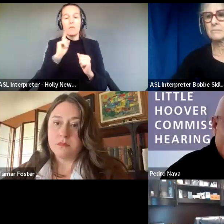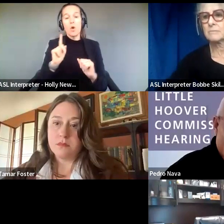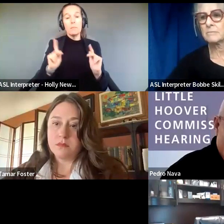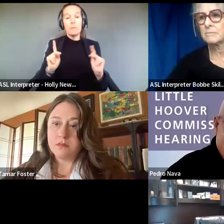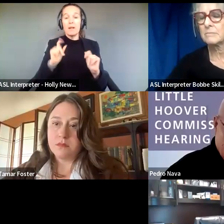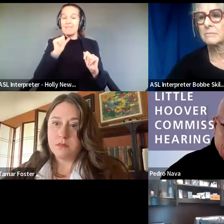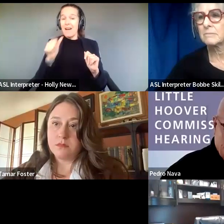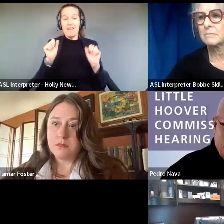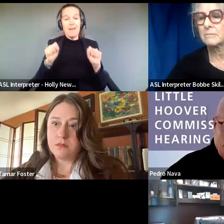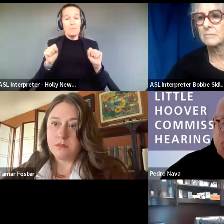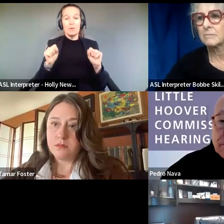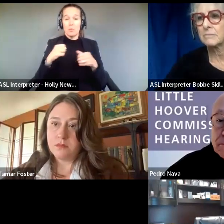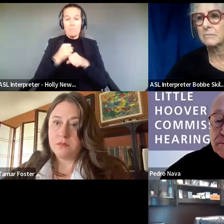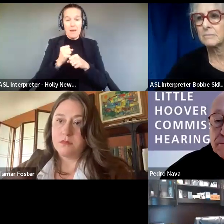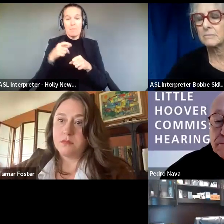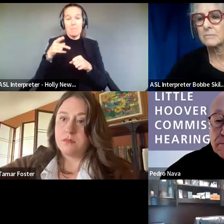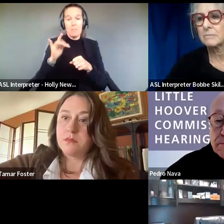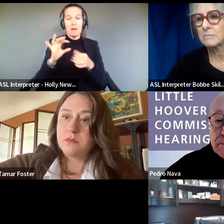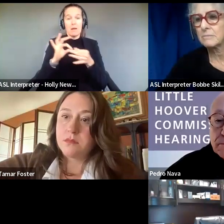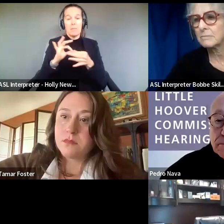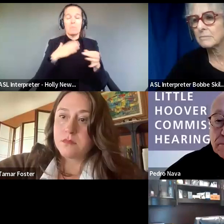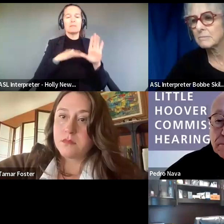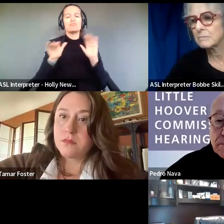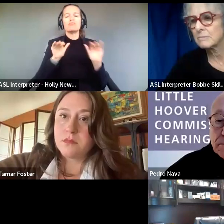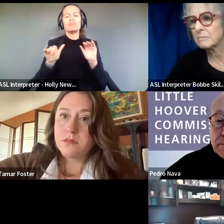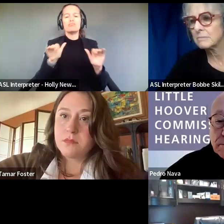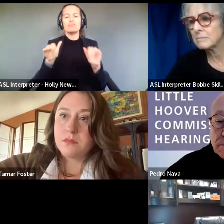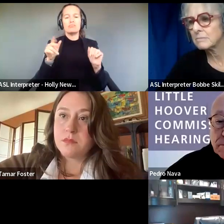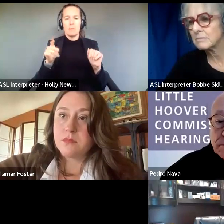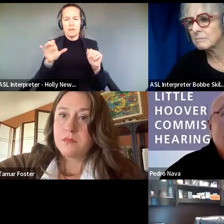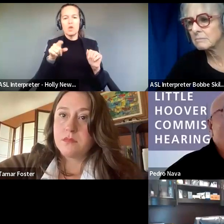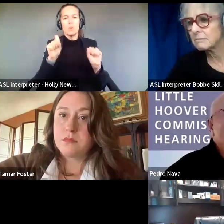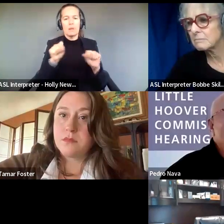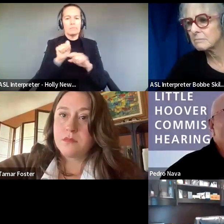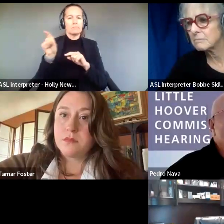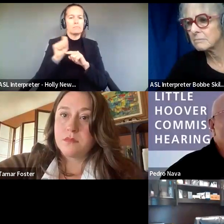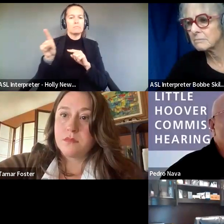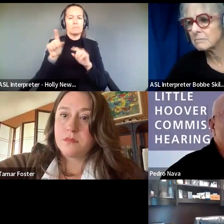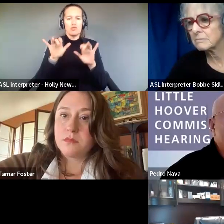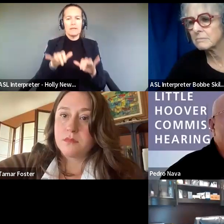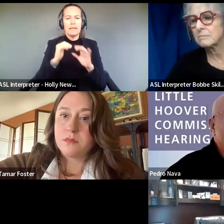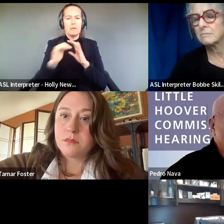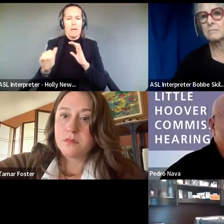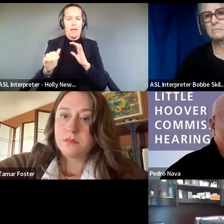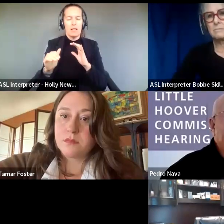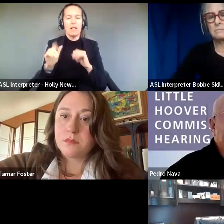were not able to make public comment, let me remind the members of the public that you may submit written comment to us via email